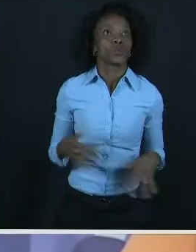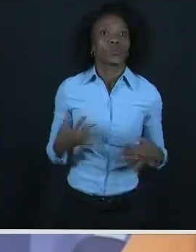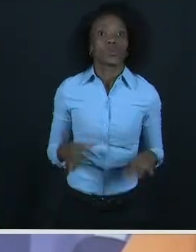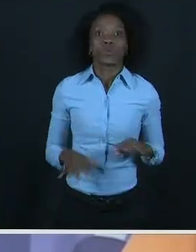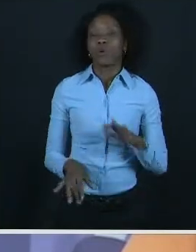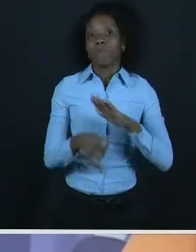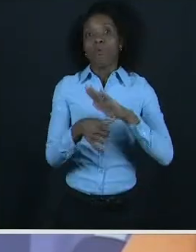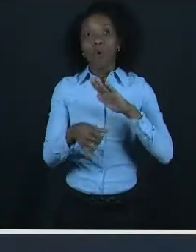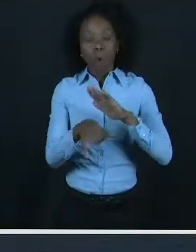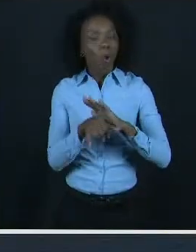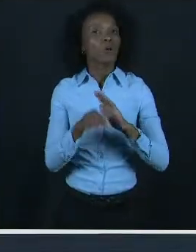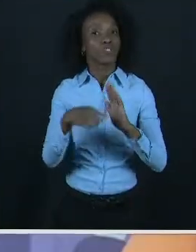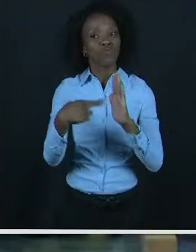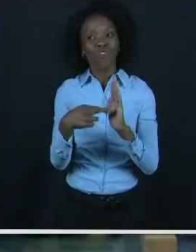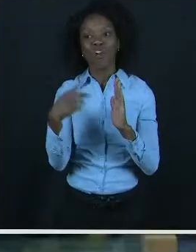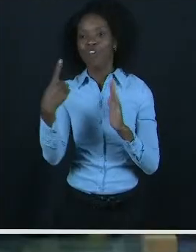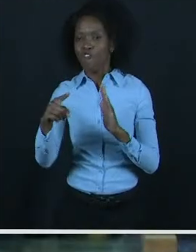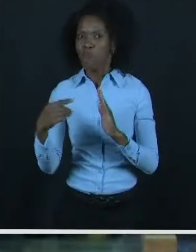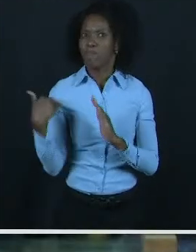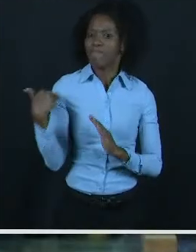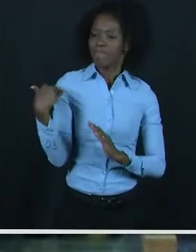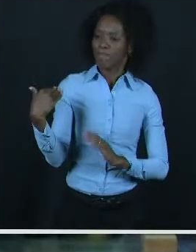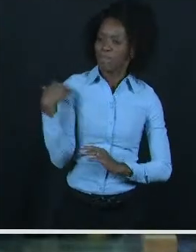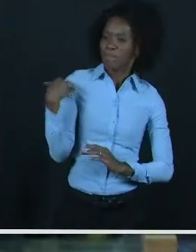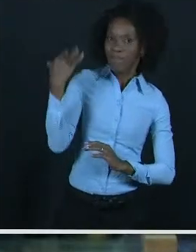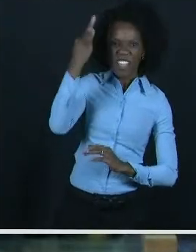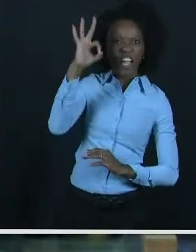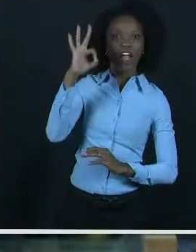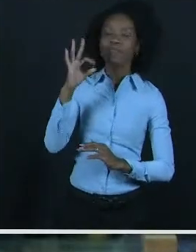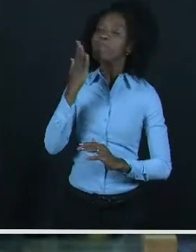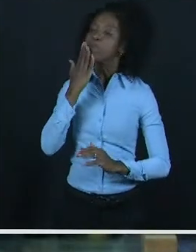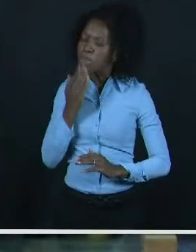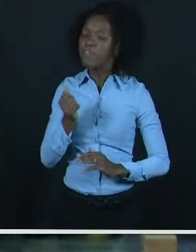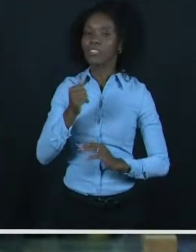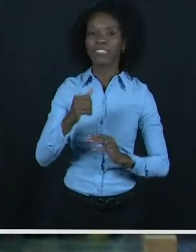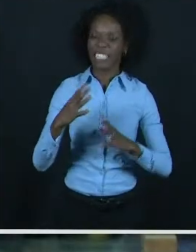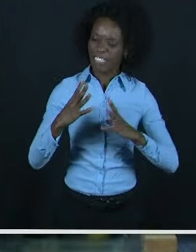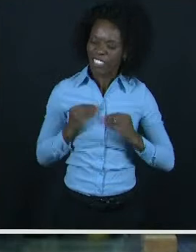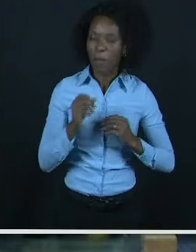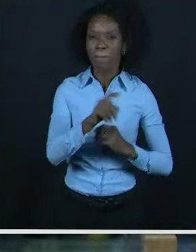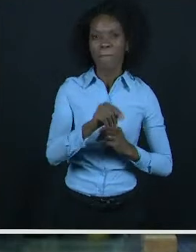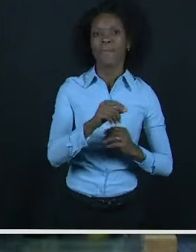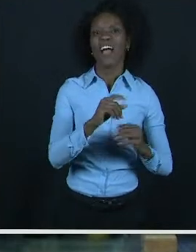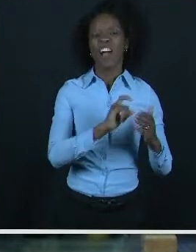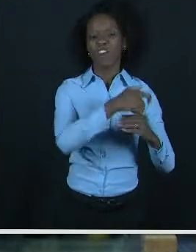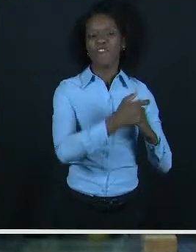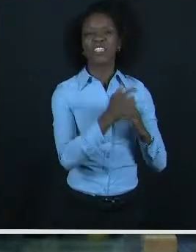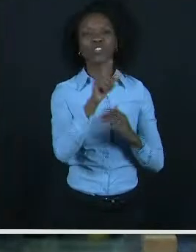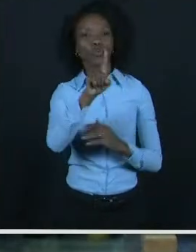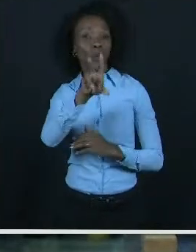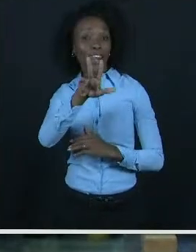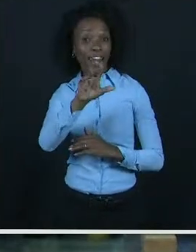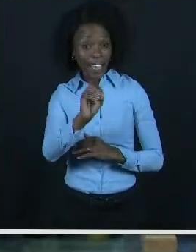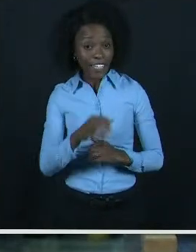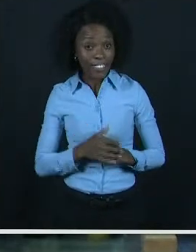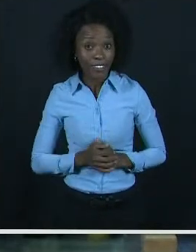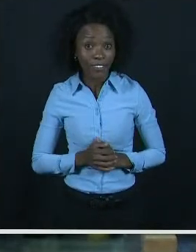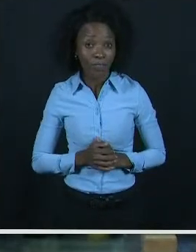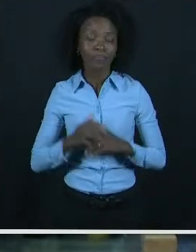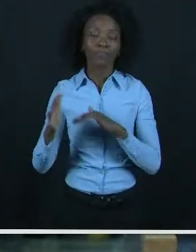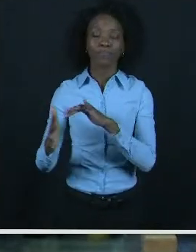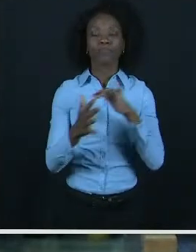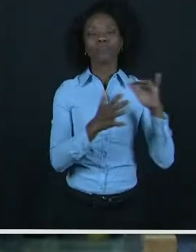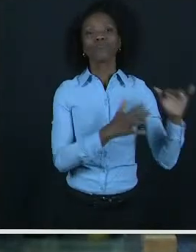and egging us on as government to ratify Convention 190. A key aspect of the